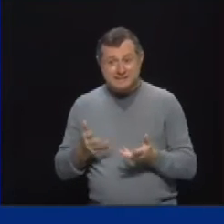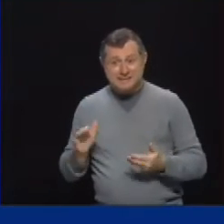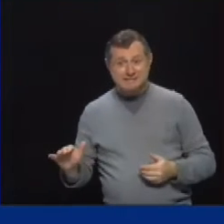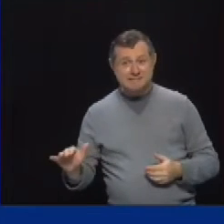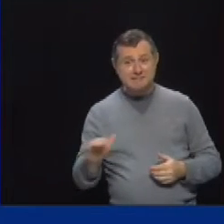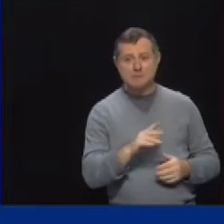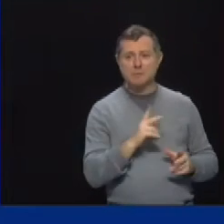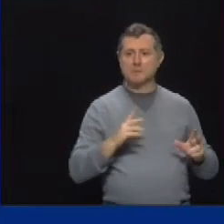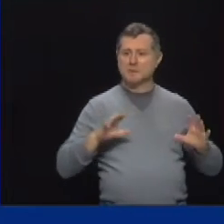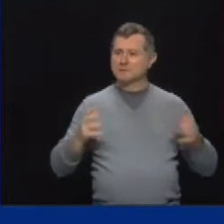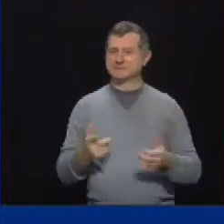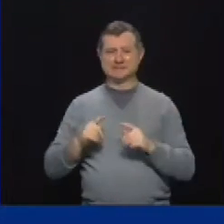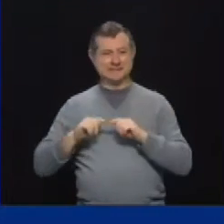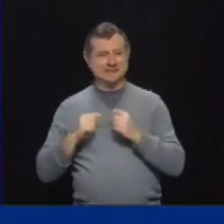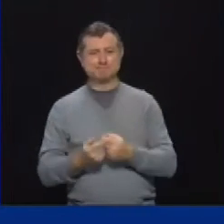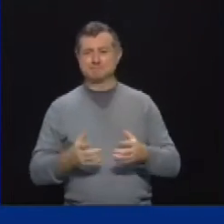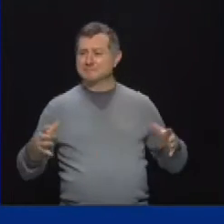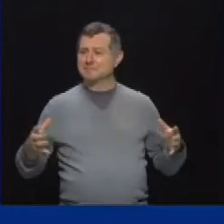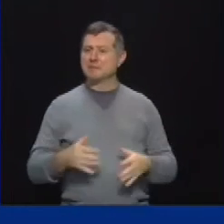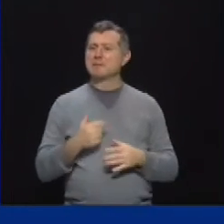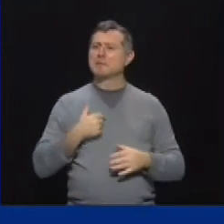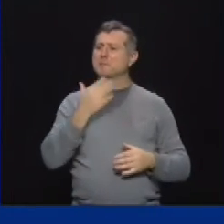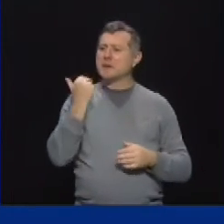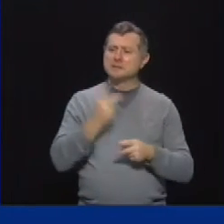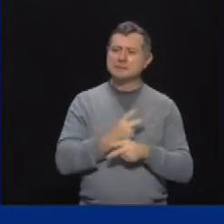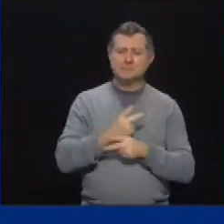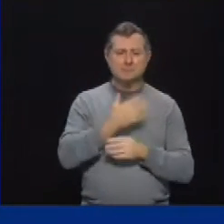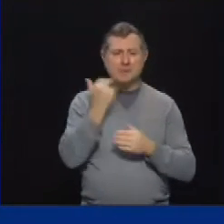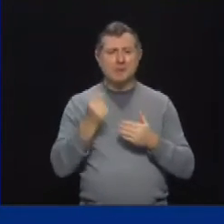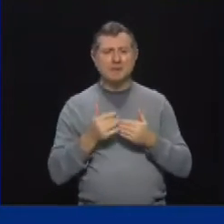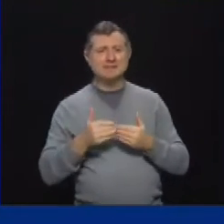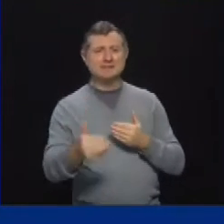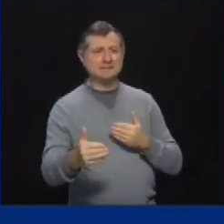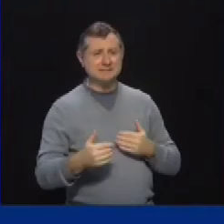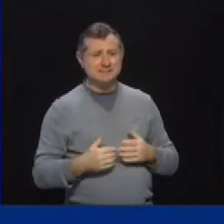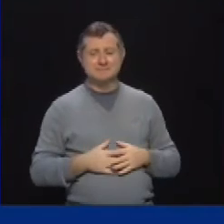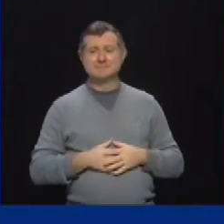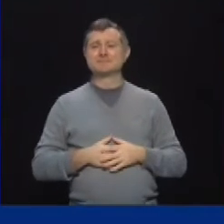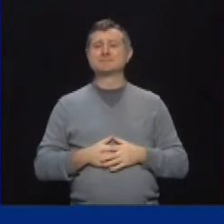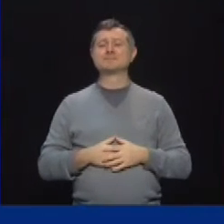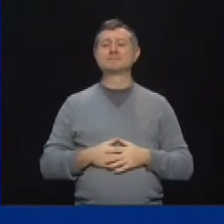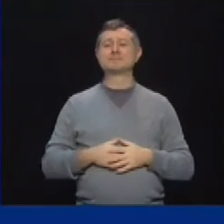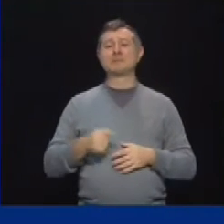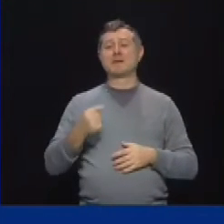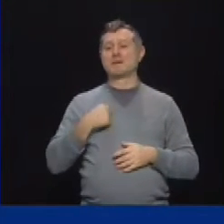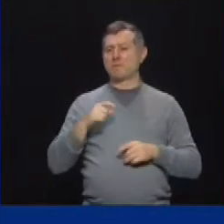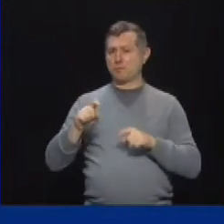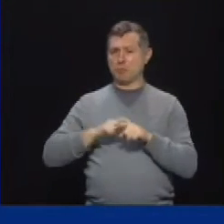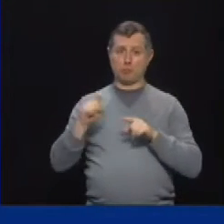together figuring out the best way to go forward. I think we have some calls on the line too. Or, okay.